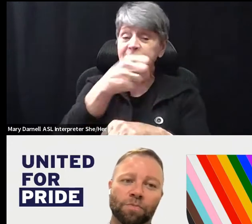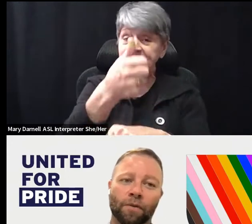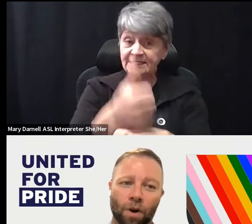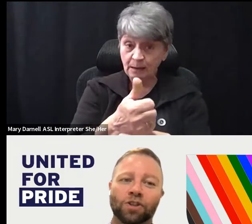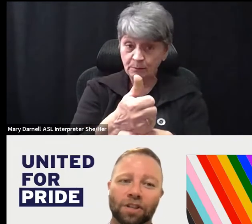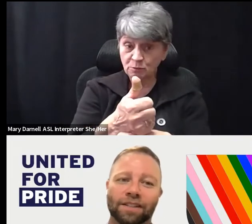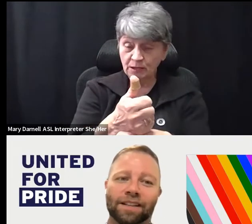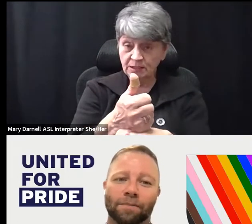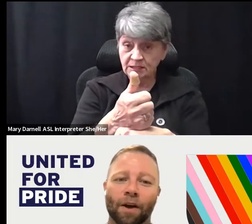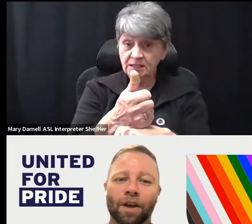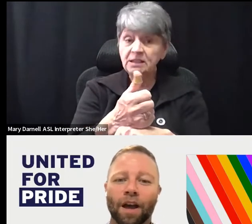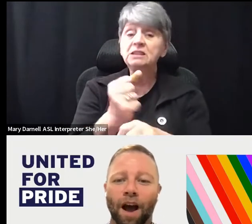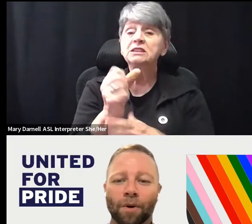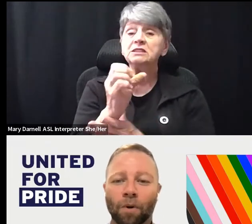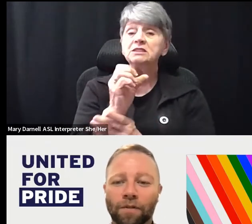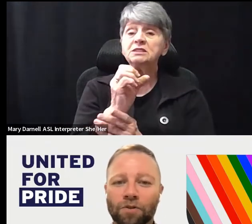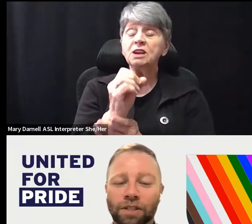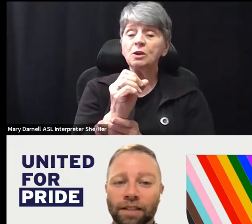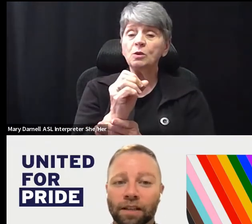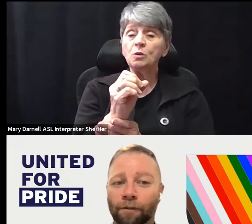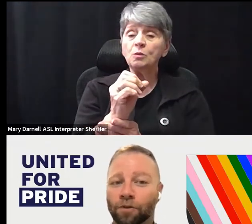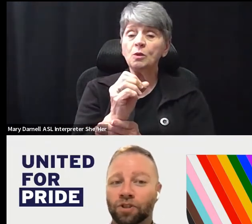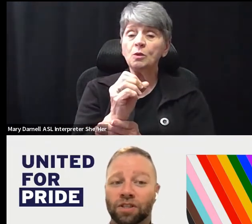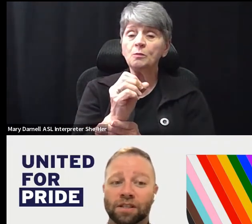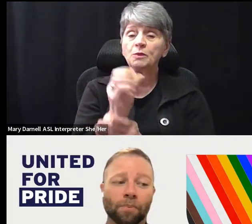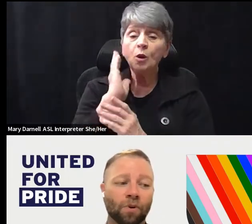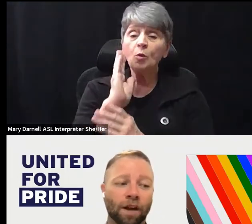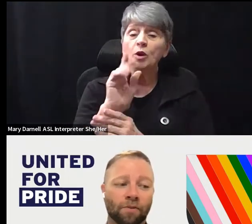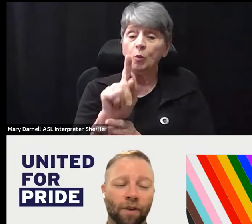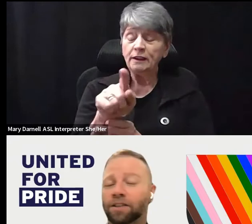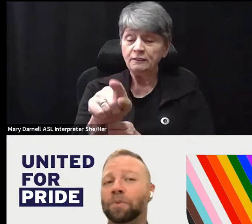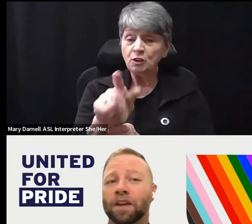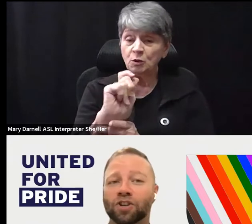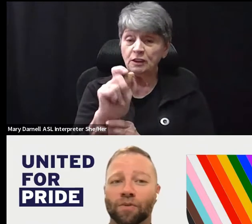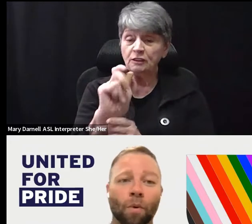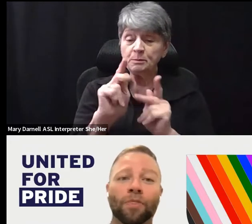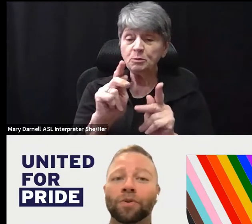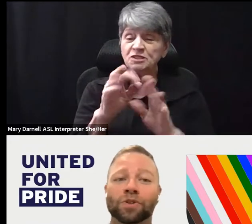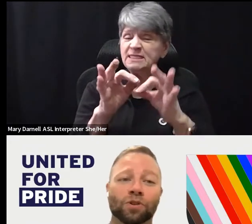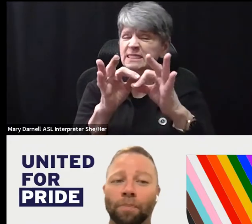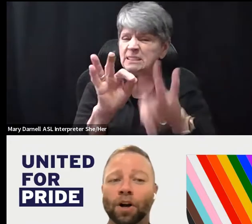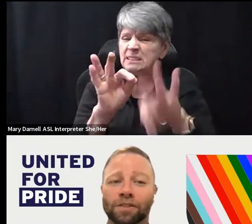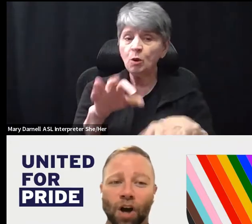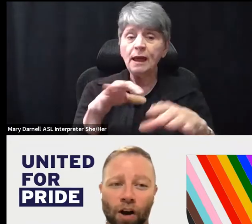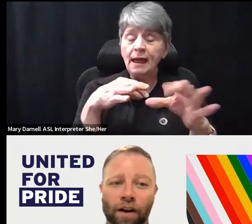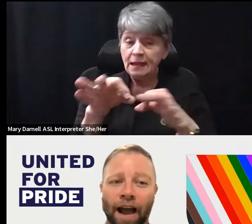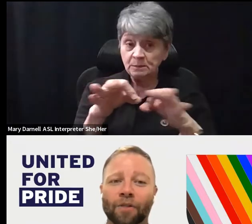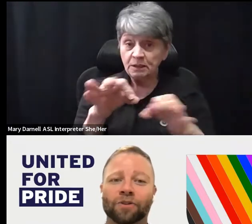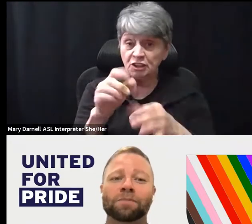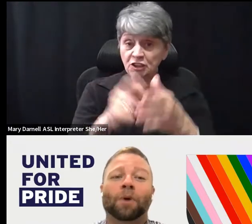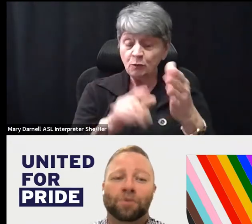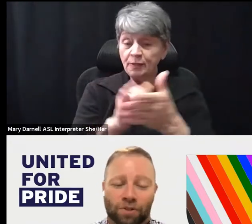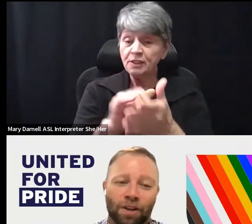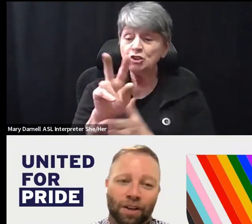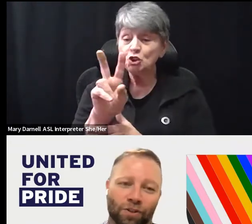of the group of questions that's about, would one of you just like to give folks just a simple kind of explanation of what those two parts are and how